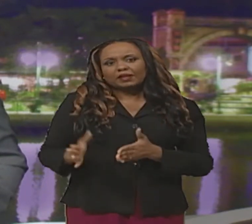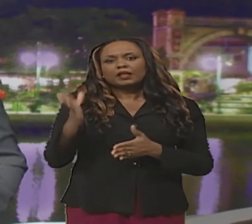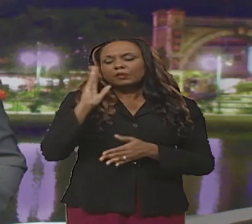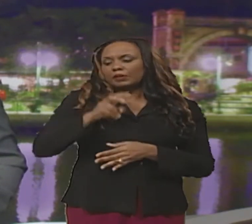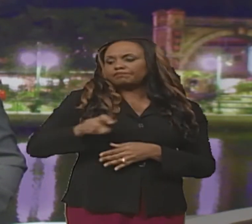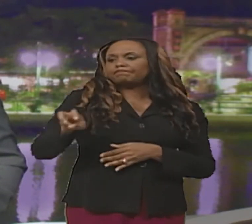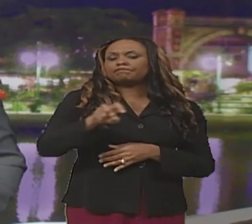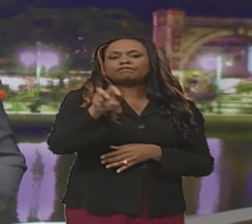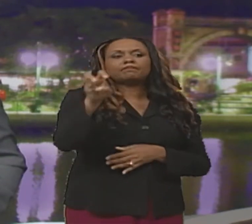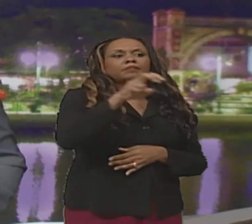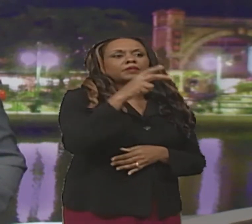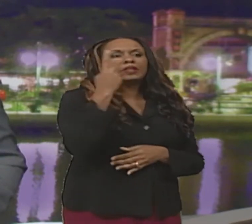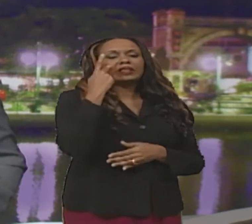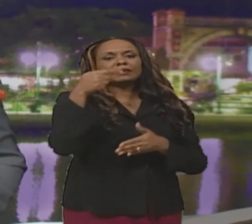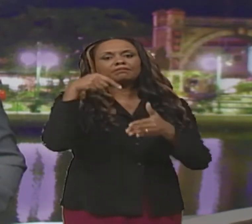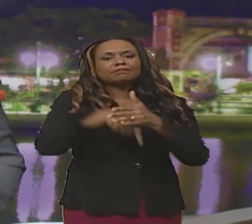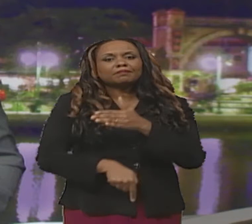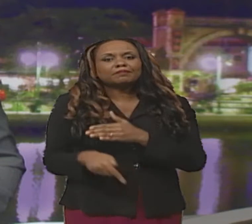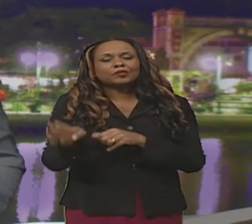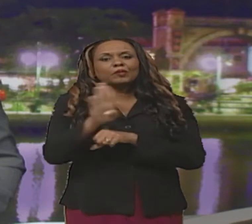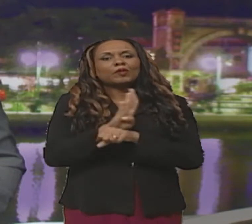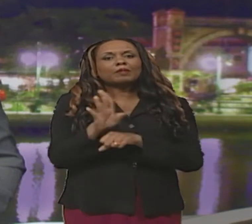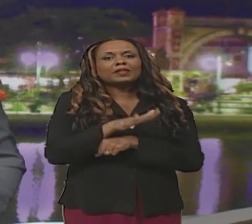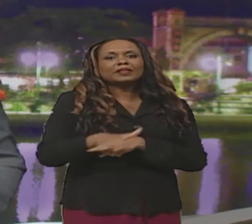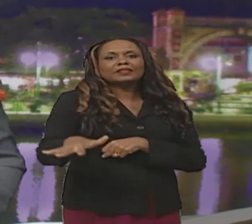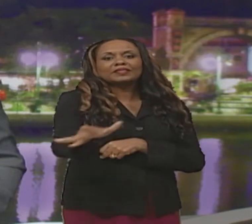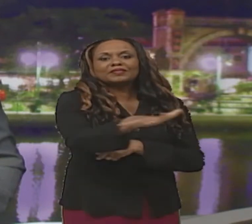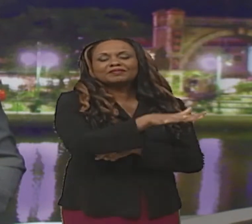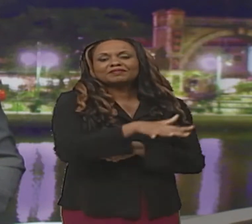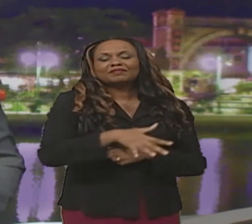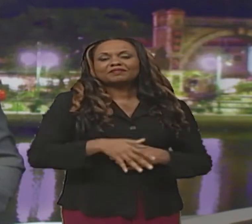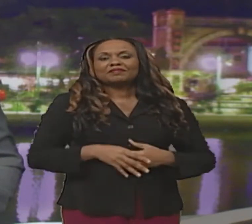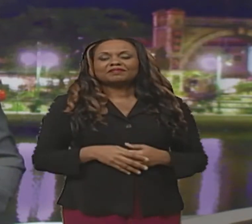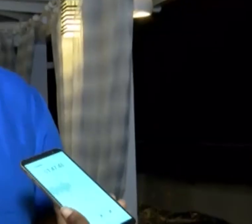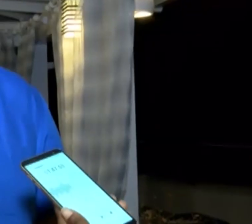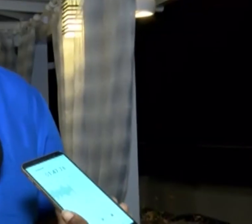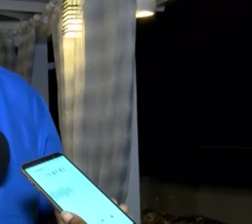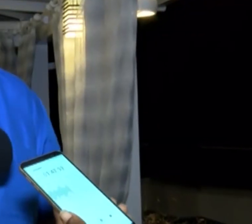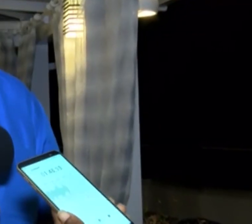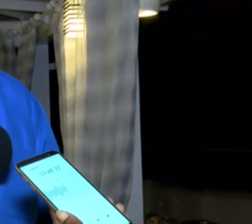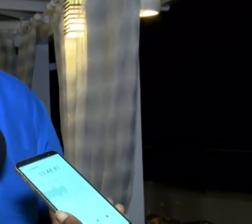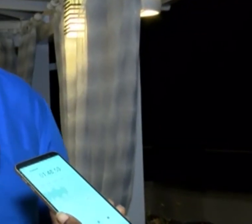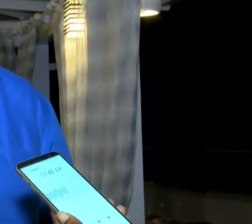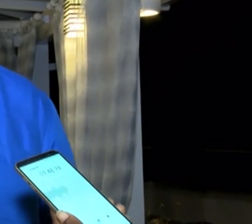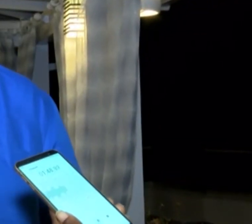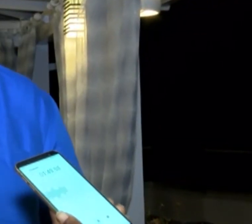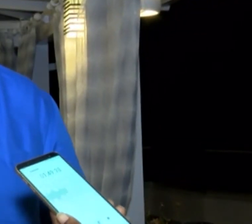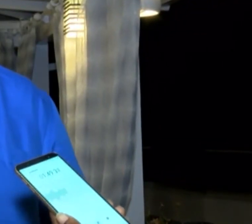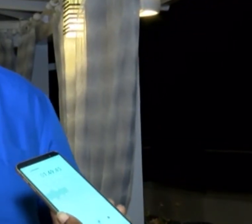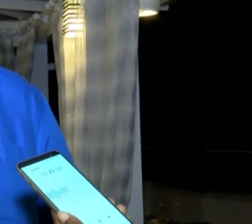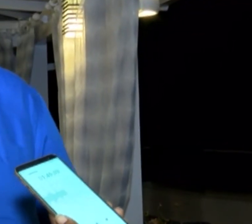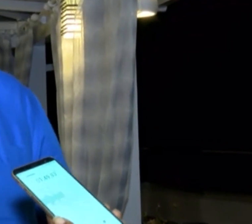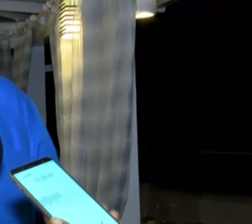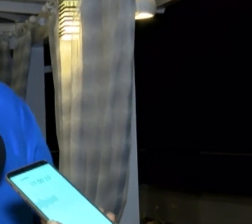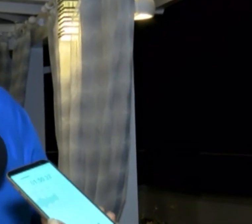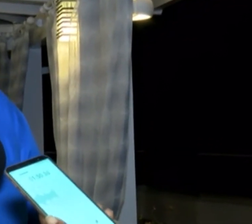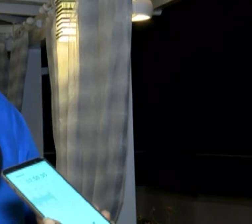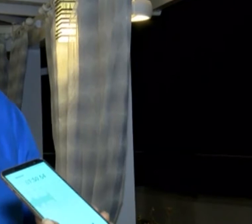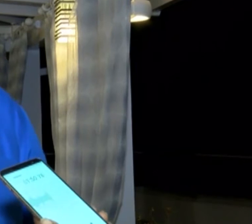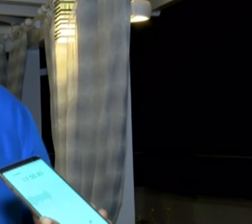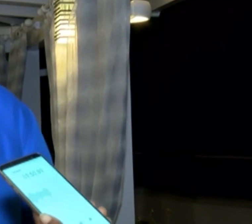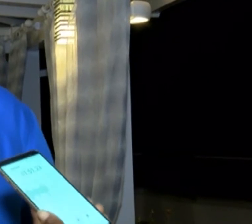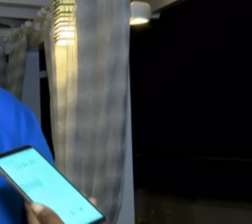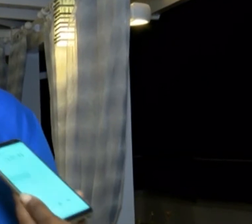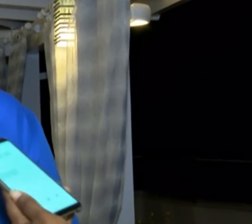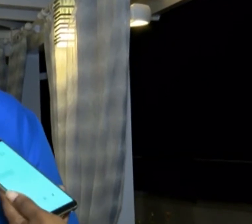tours to have a detailed look around the island. One will be a golf tour. There's a tour that's focused on water sports.